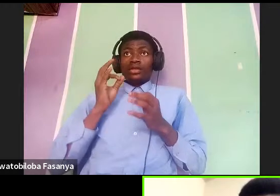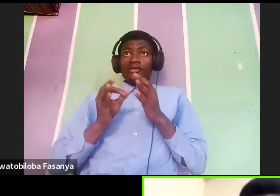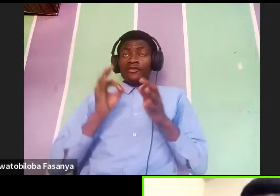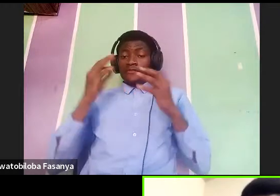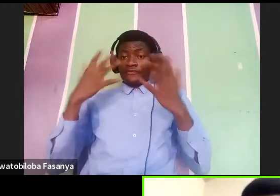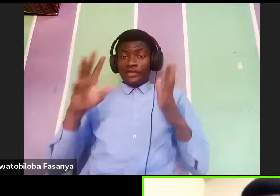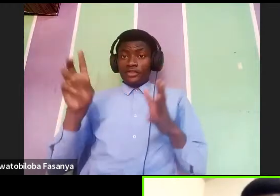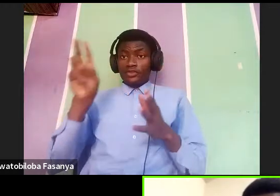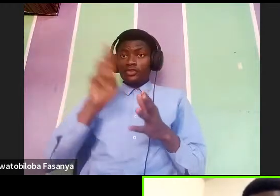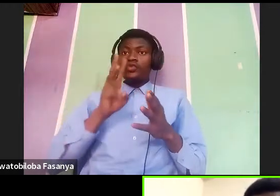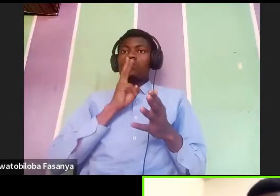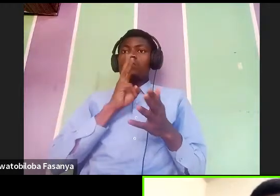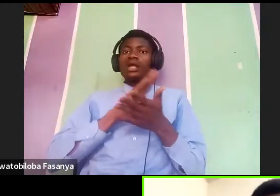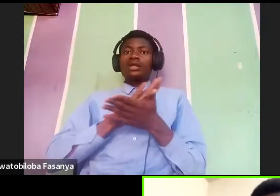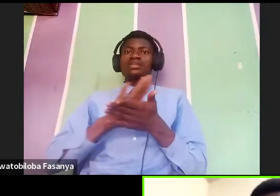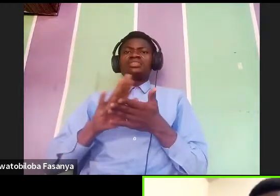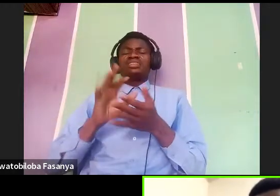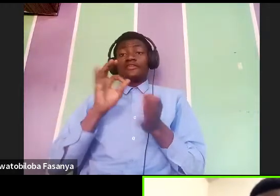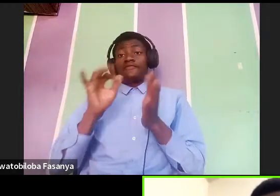has worked.